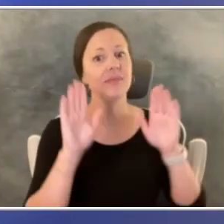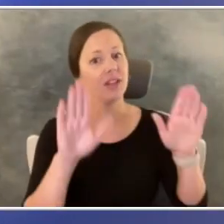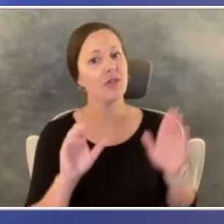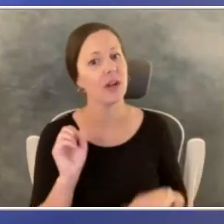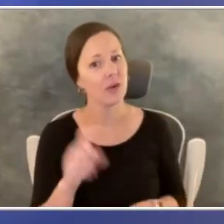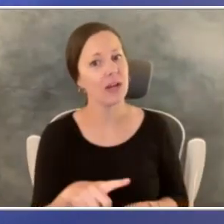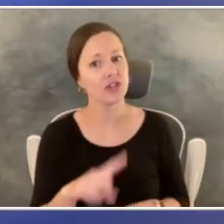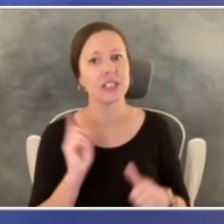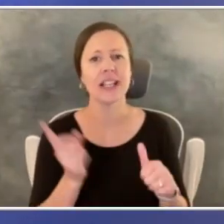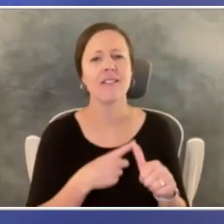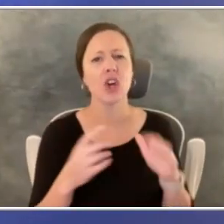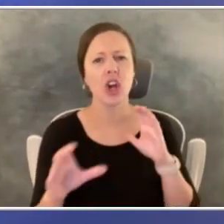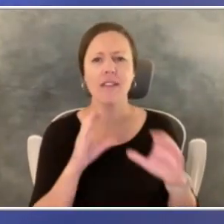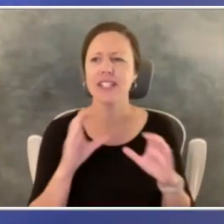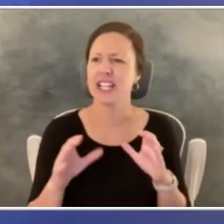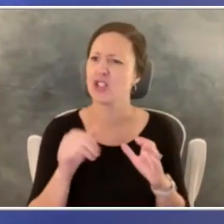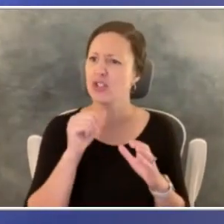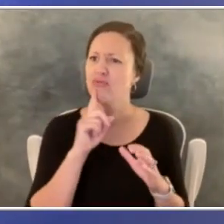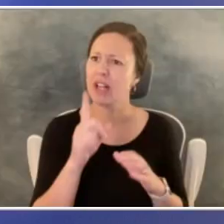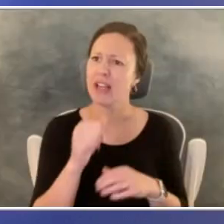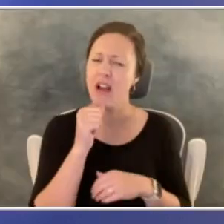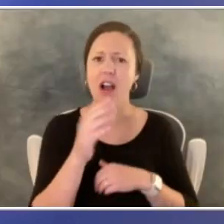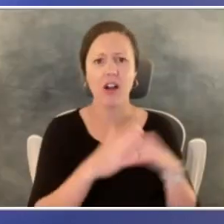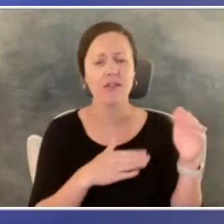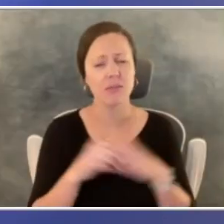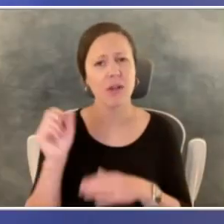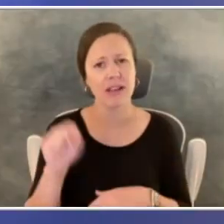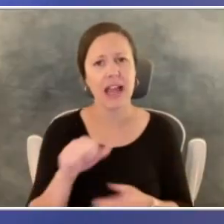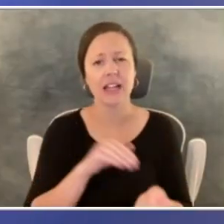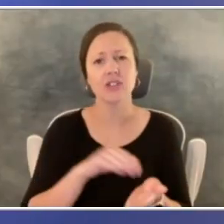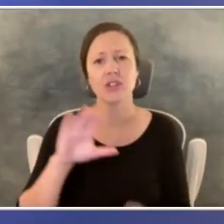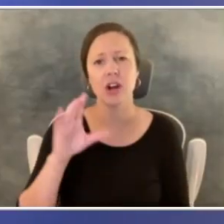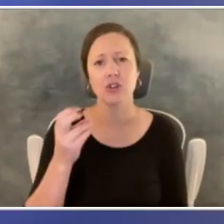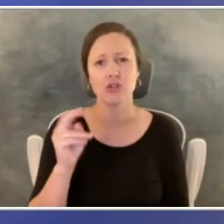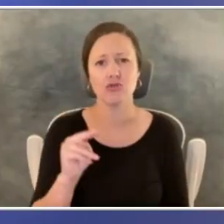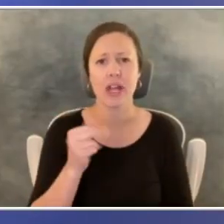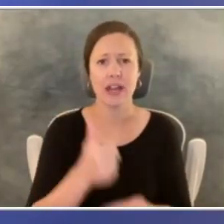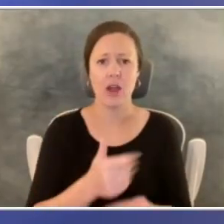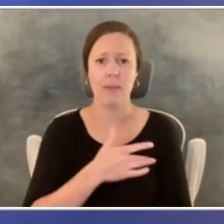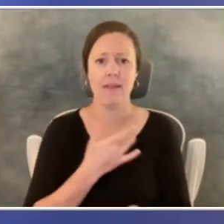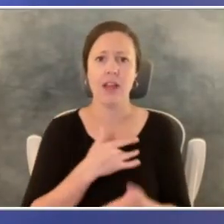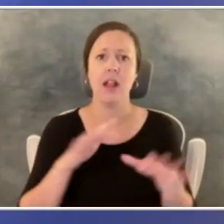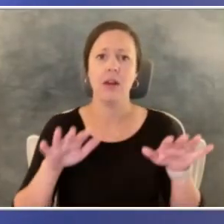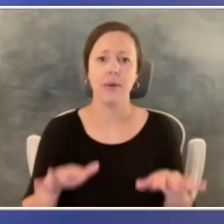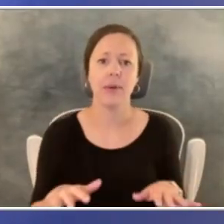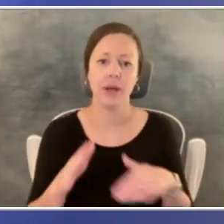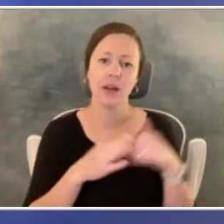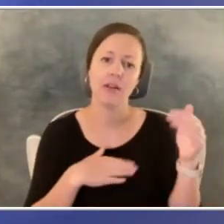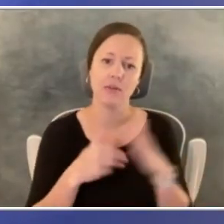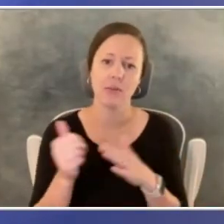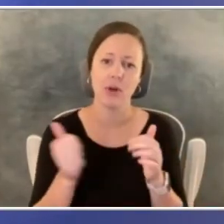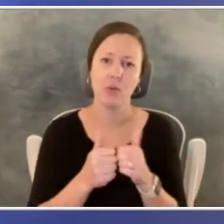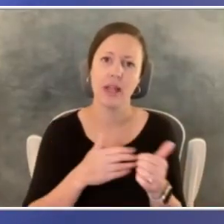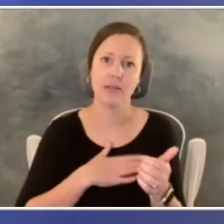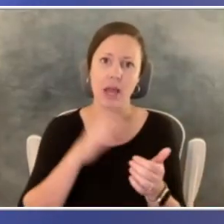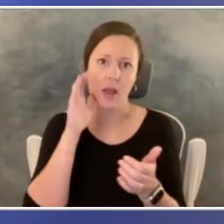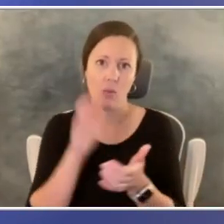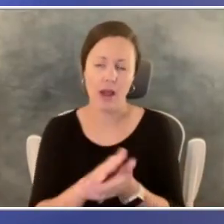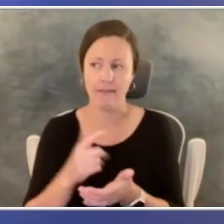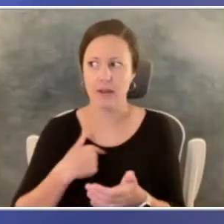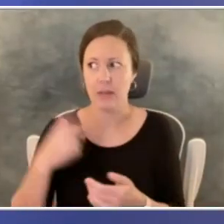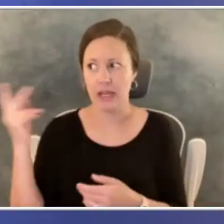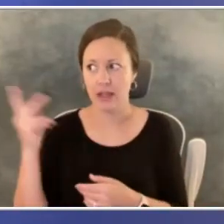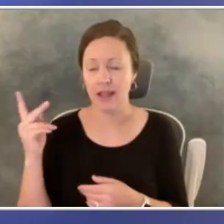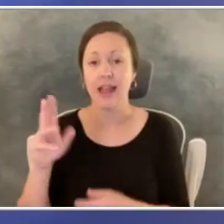Sure. Dr. Chen made it feel very comfortable. I and my wife, and Katie's been great. So now it's just